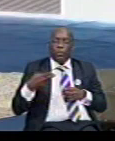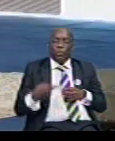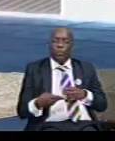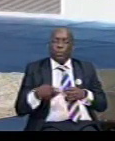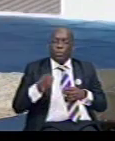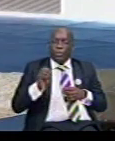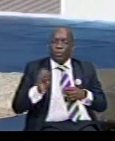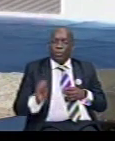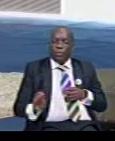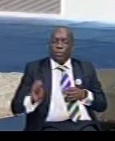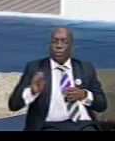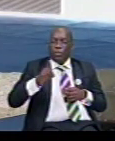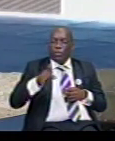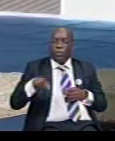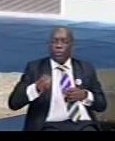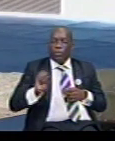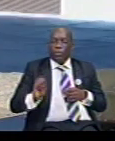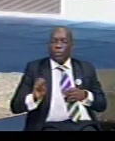Ezekiah's healing.